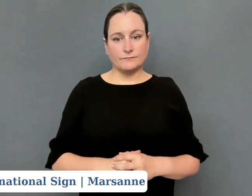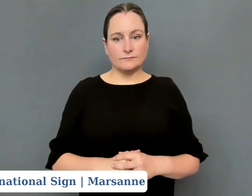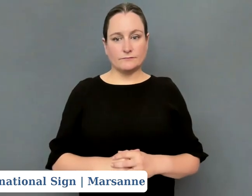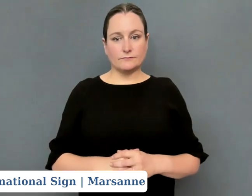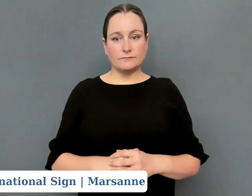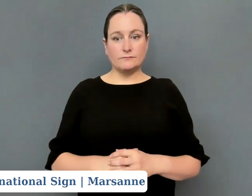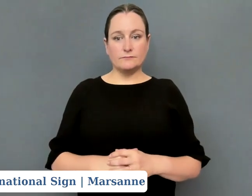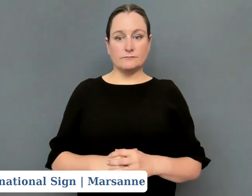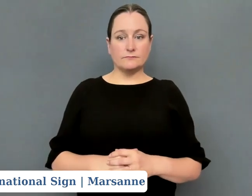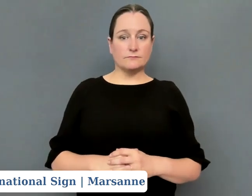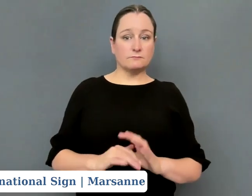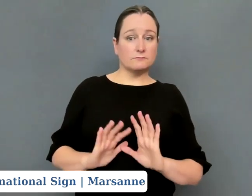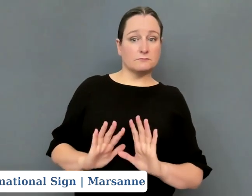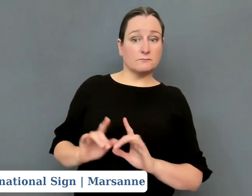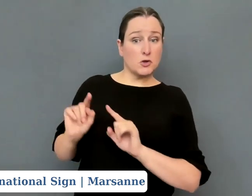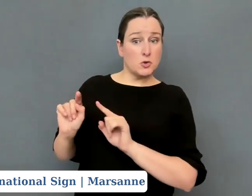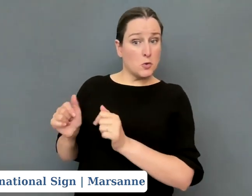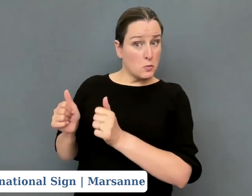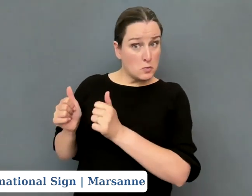Muya, another way we can do this